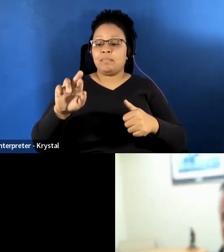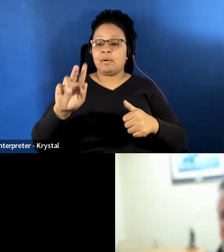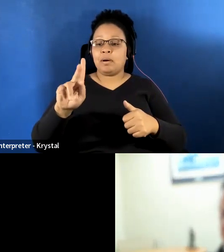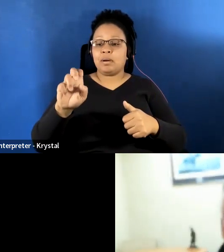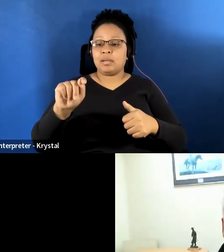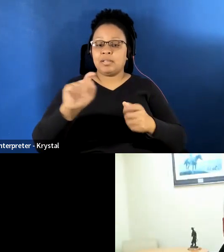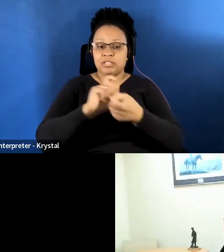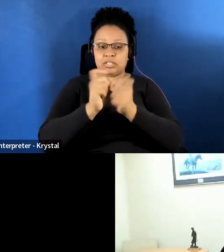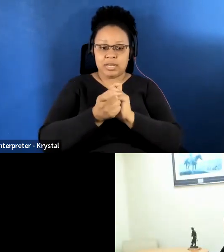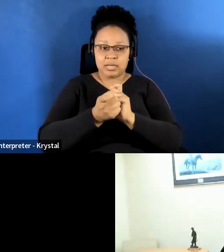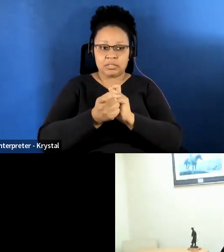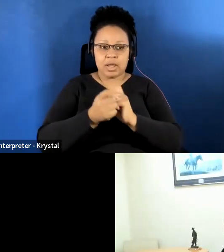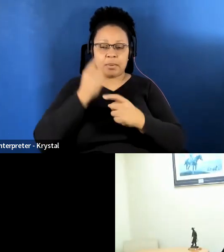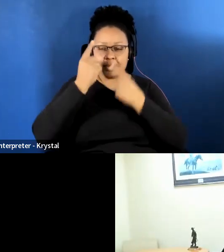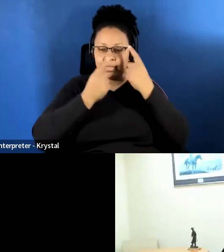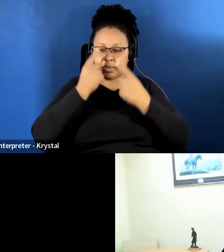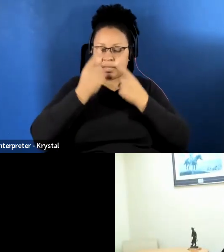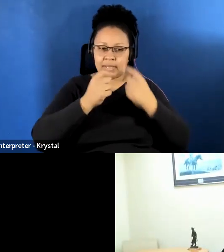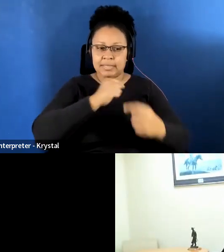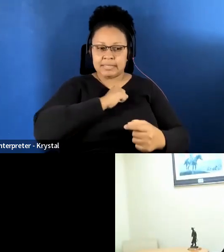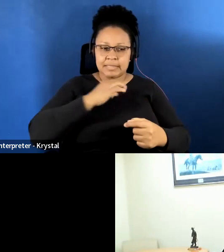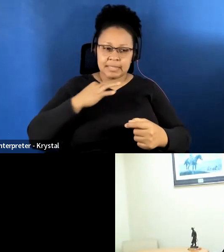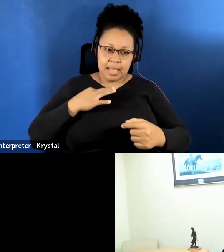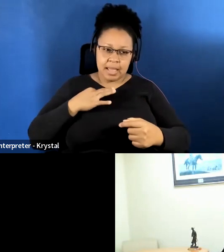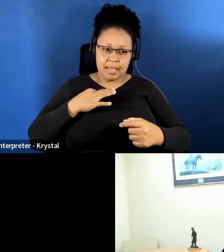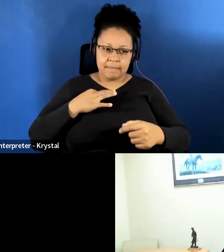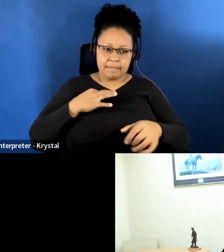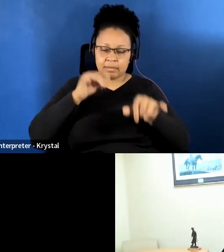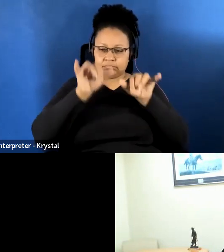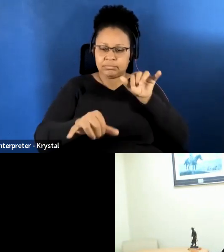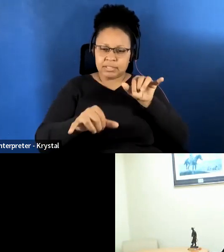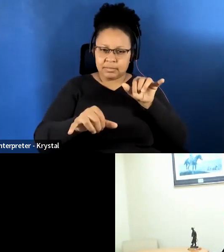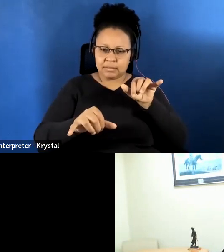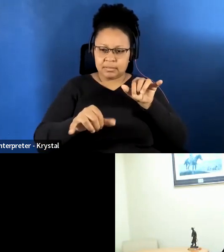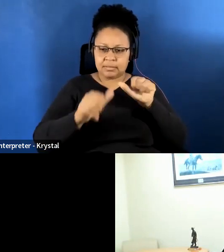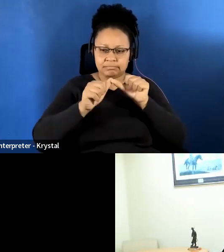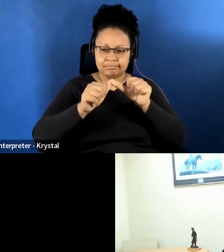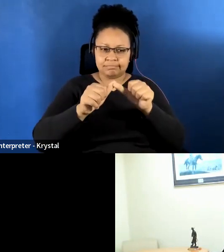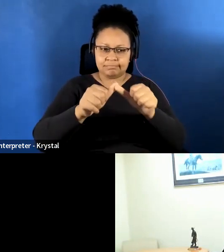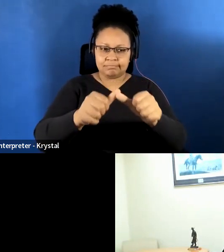does, I would think staff would consider it permanent.